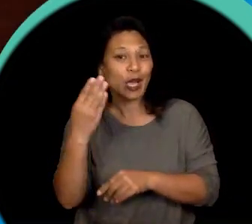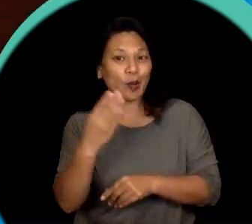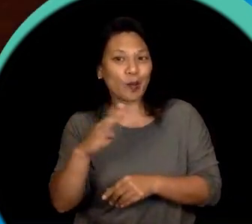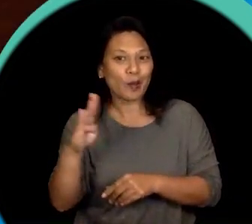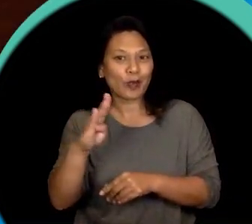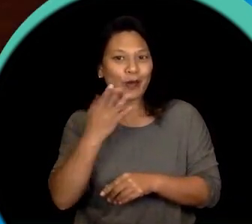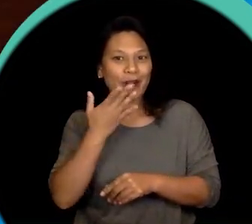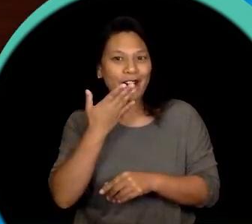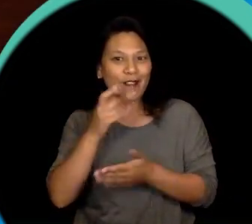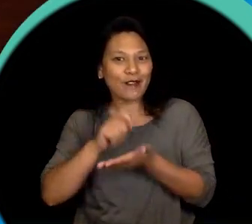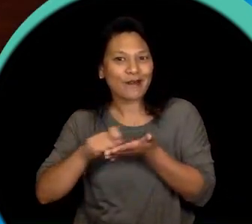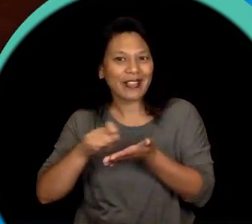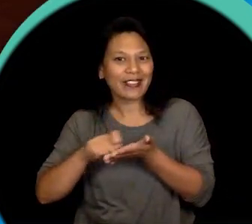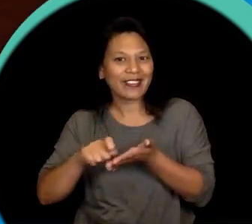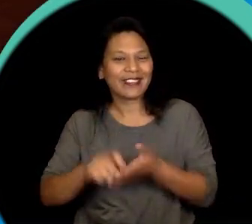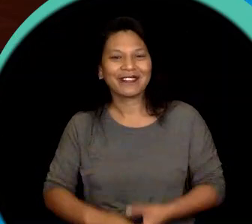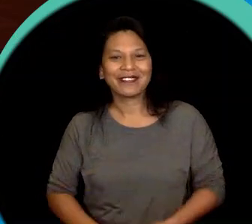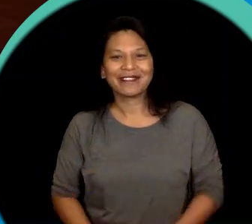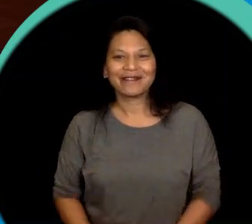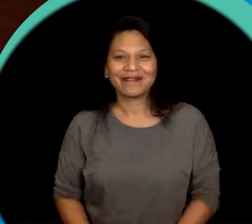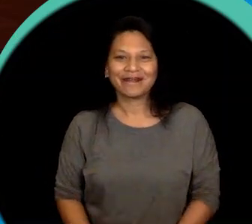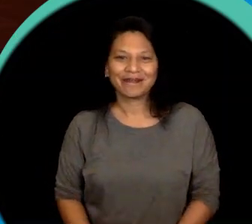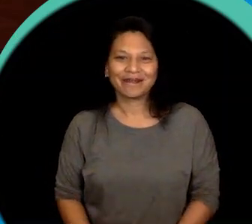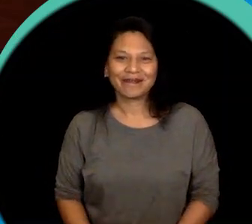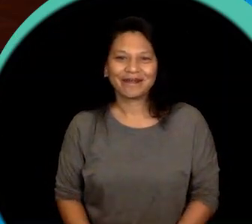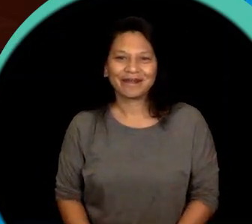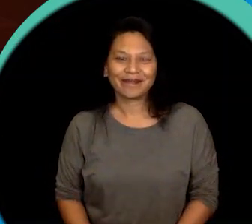this, and